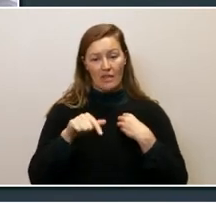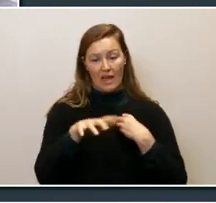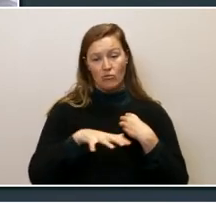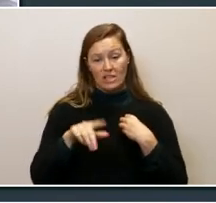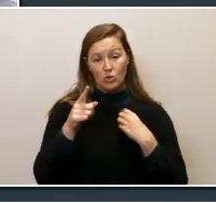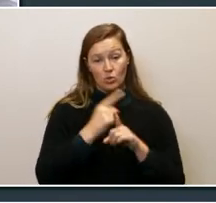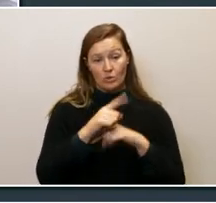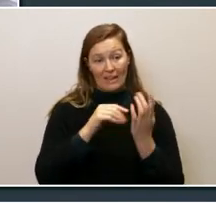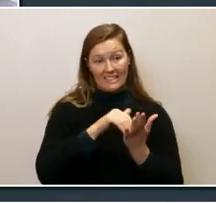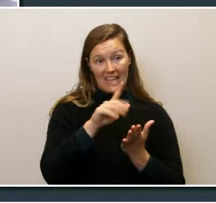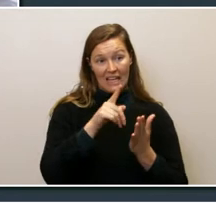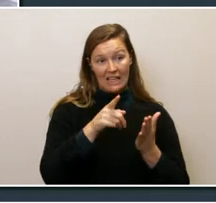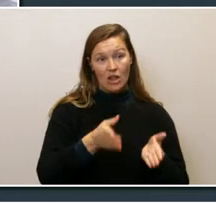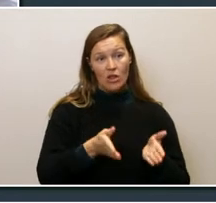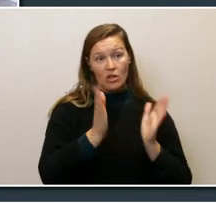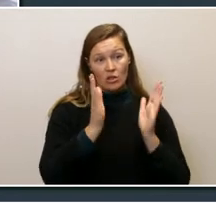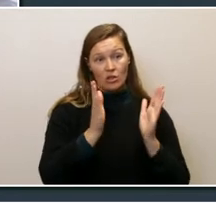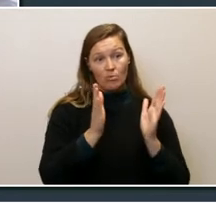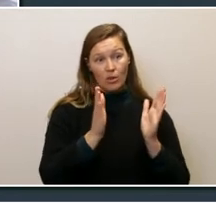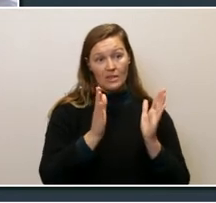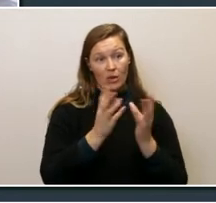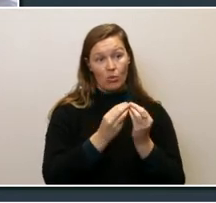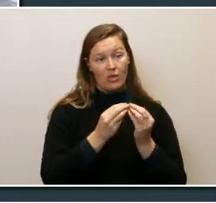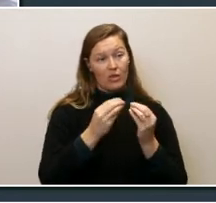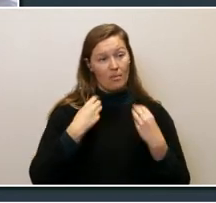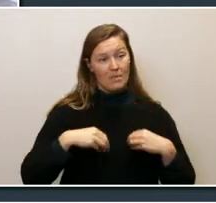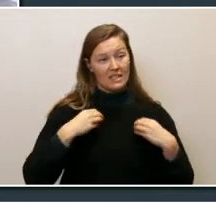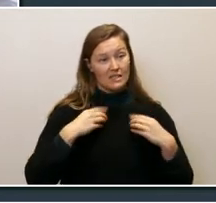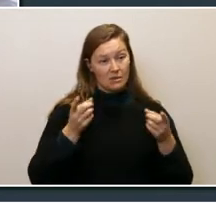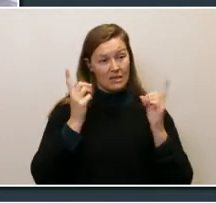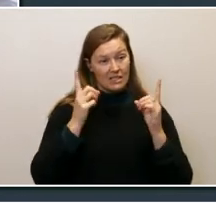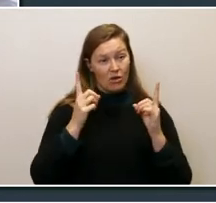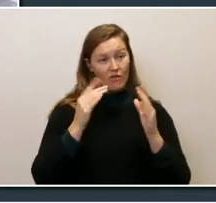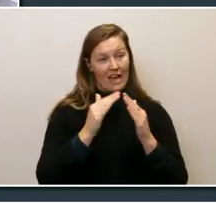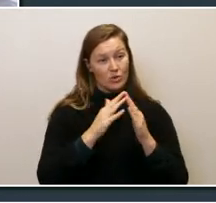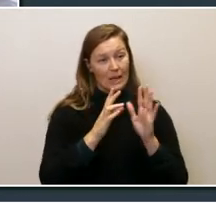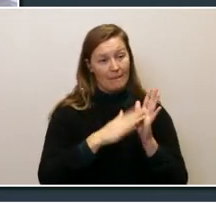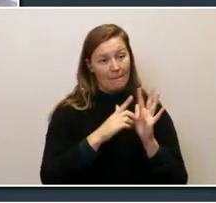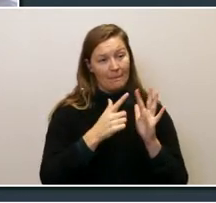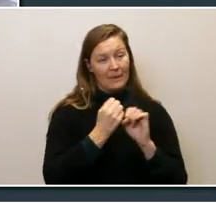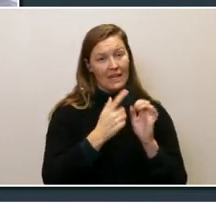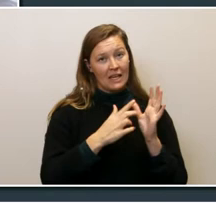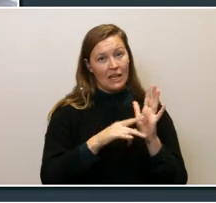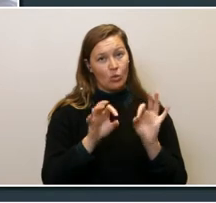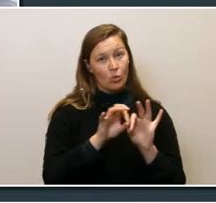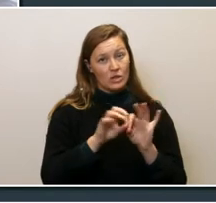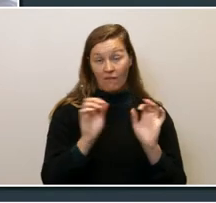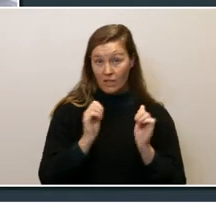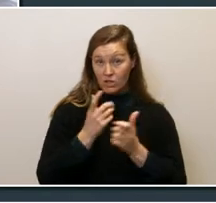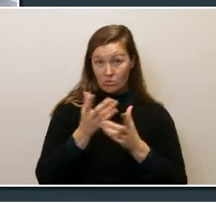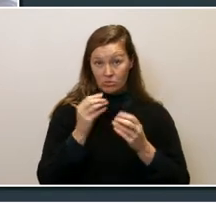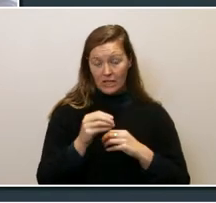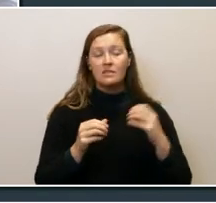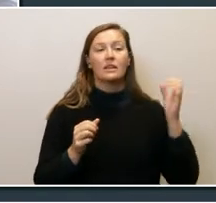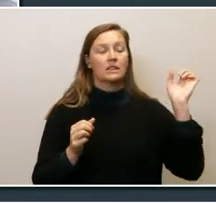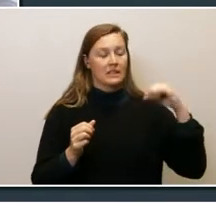the sale of this property with Ministry of Housing, Megan Woods. I was just wondering if that conversation has been had. Yes, it has,